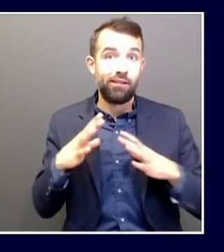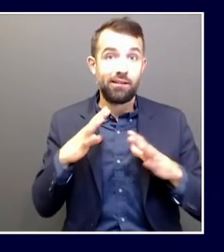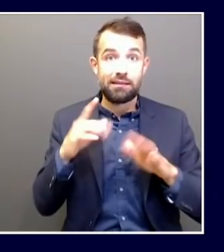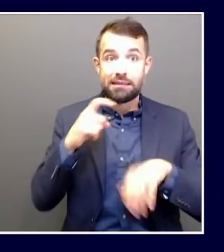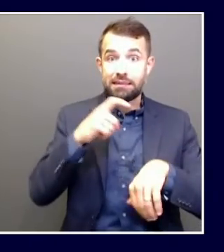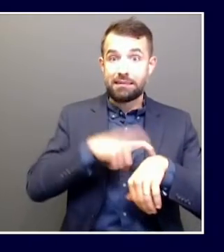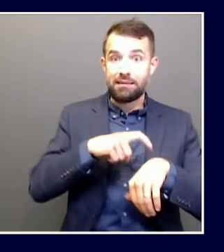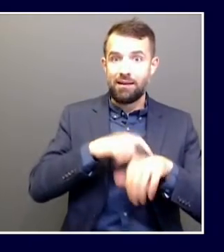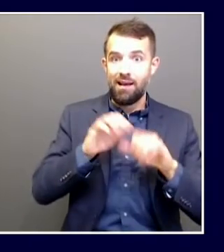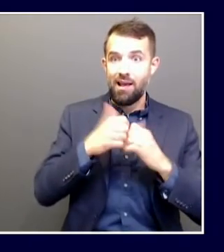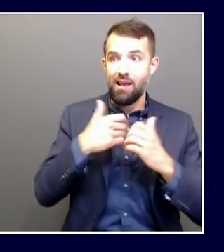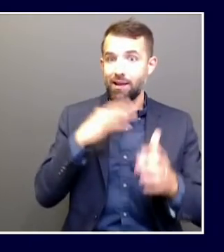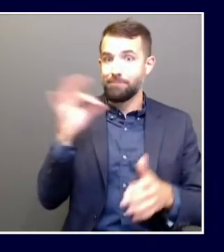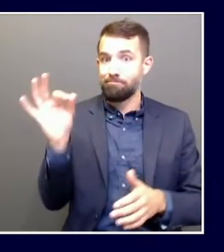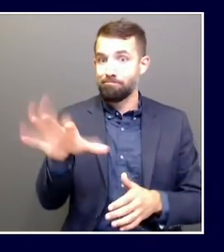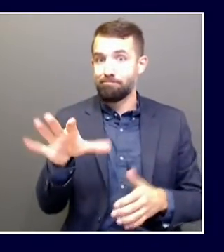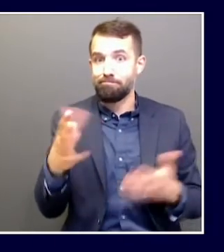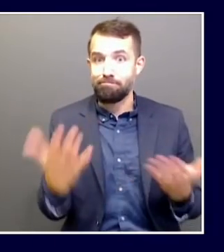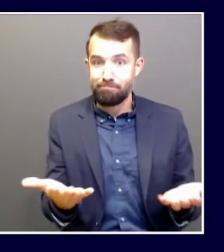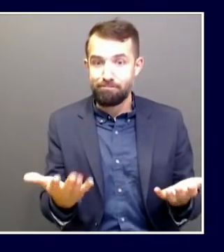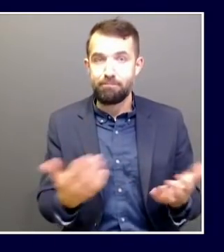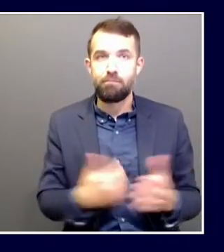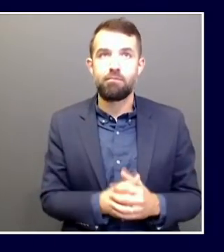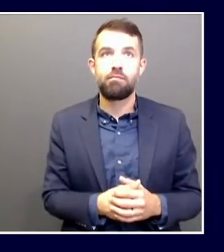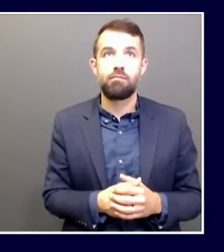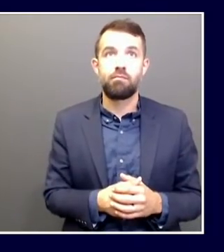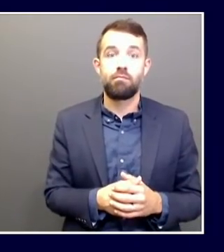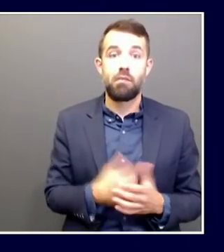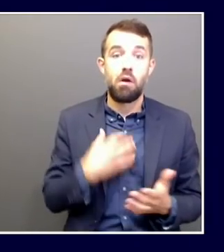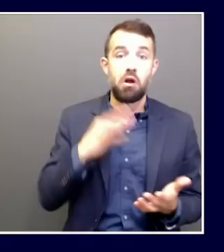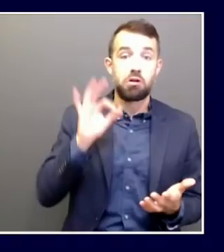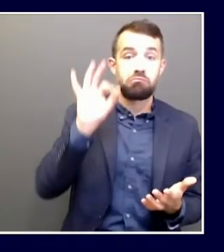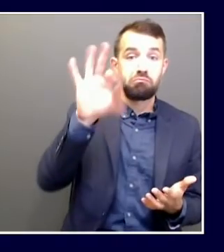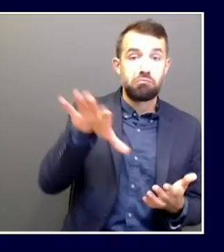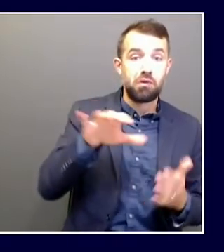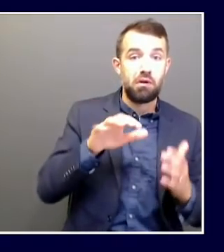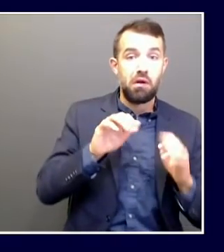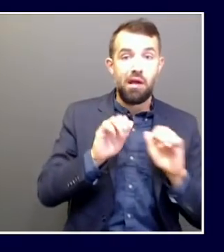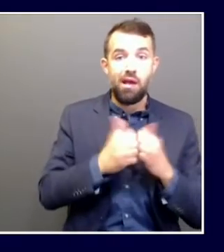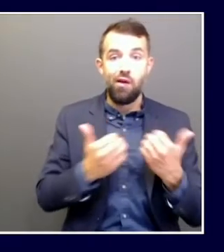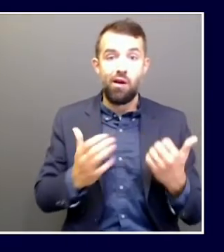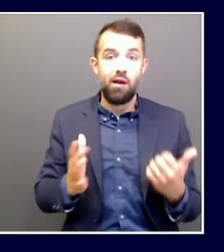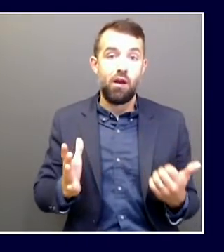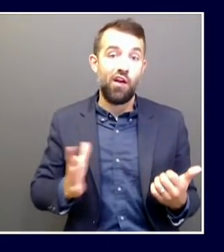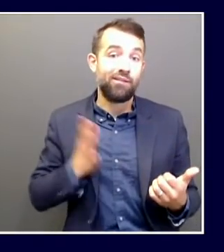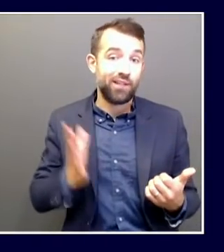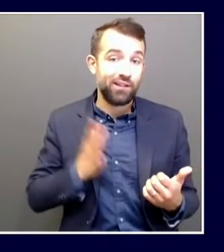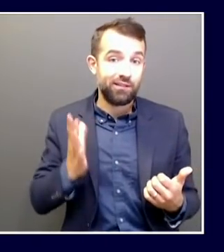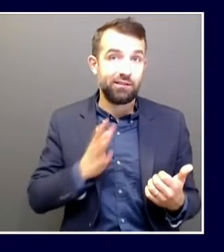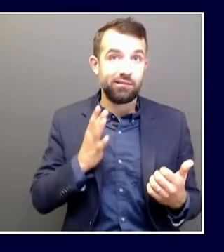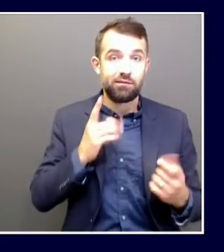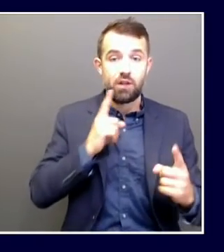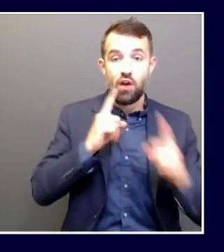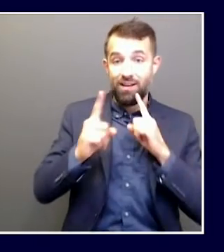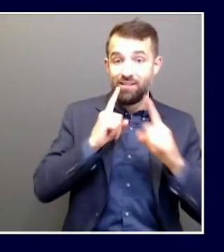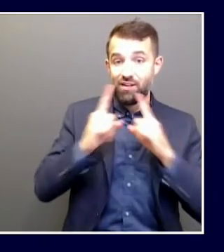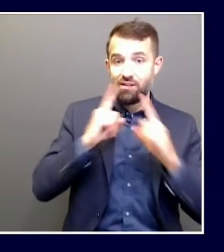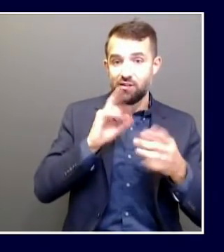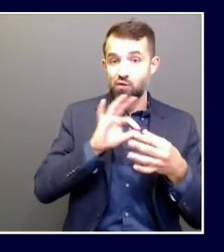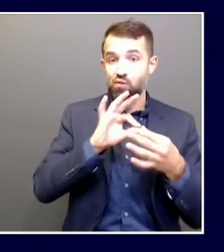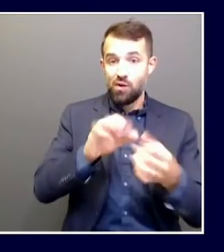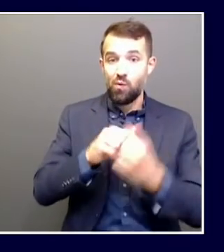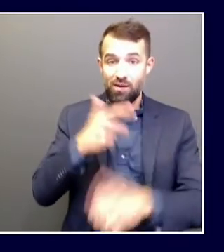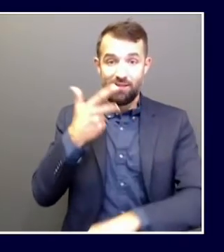a civil, productive conversation around boosters as we go into a time of the year when more folks